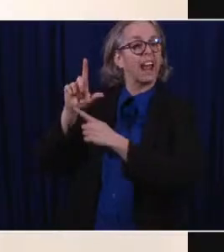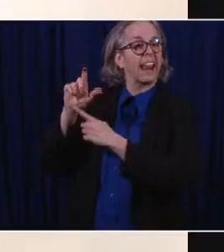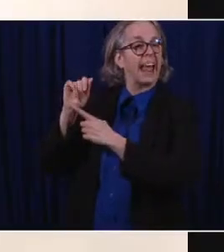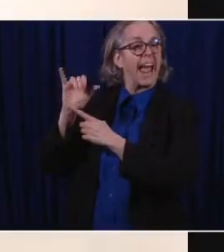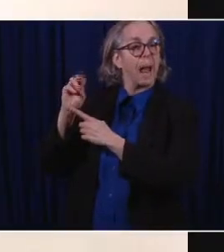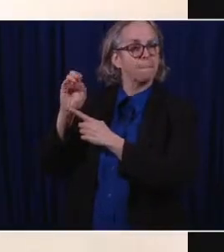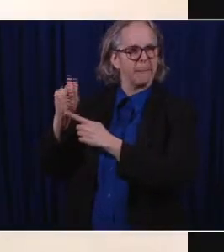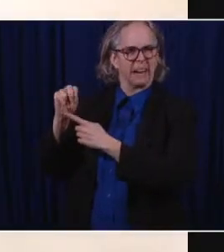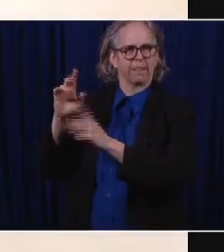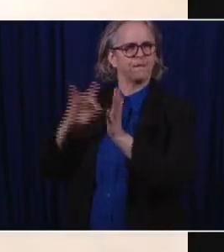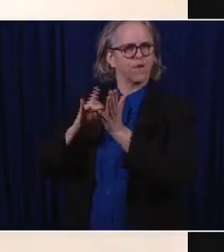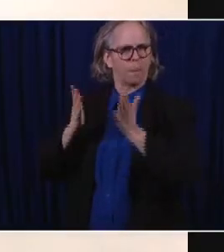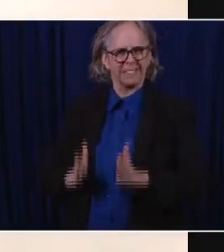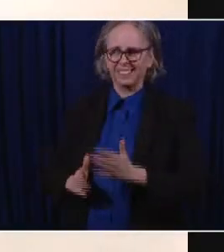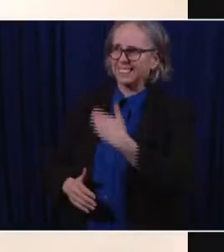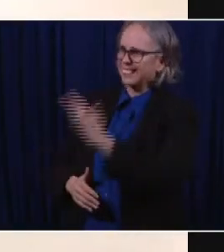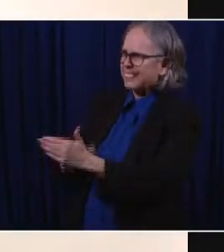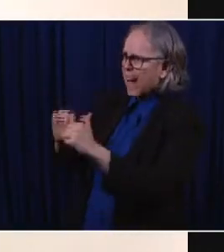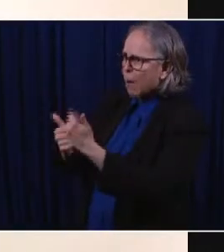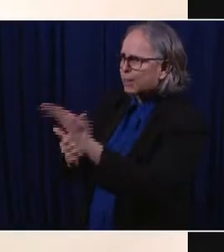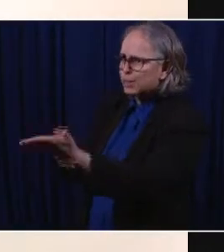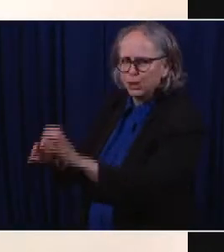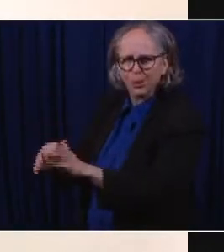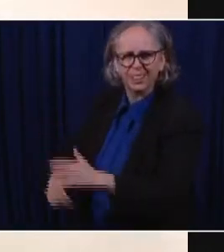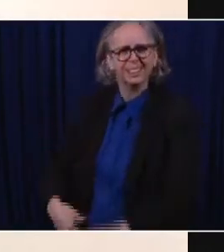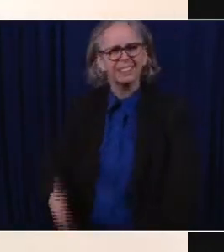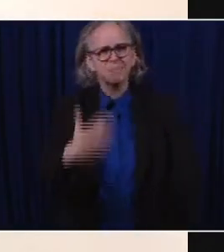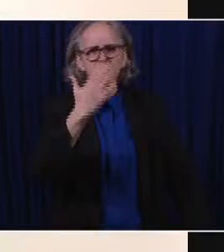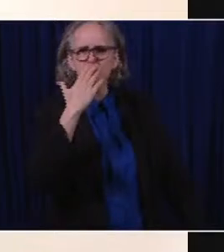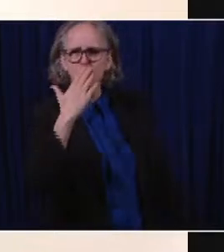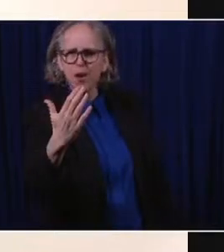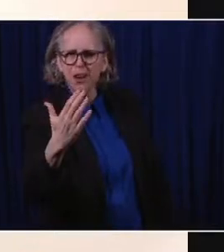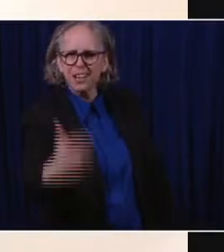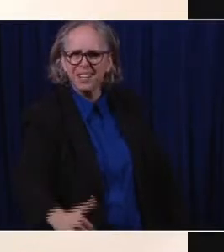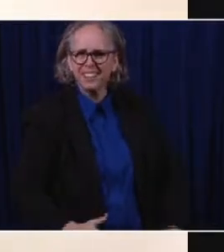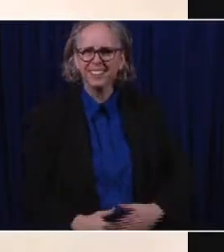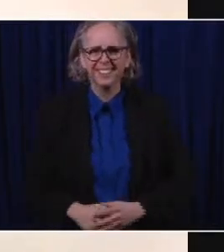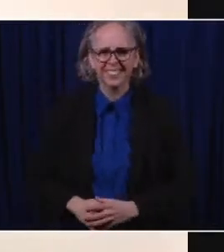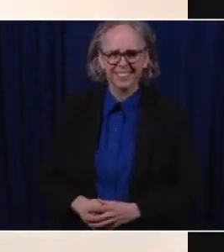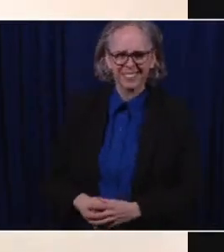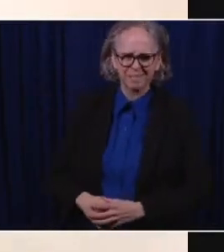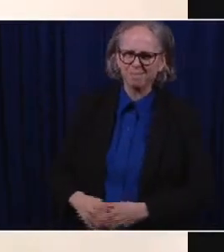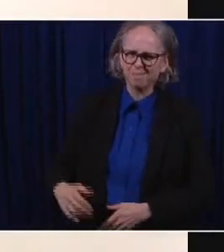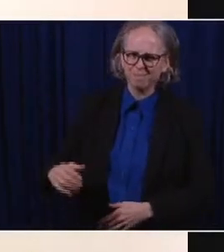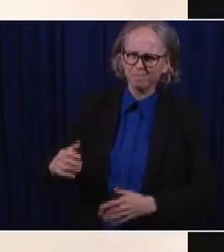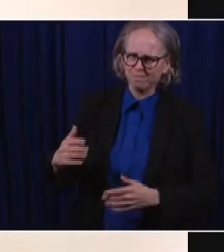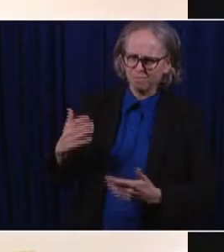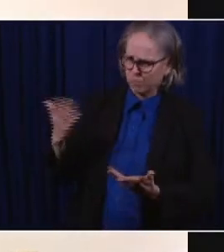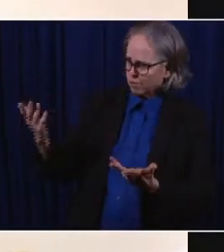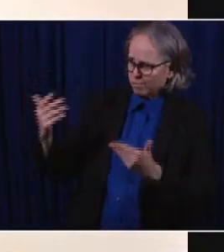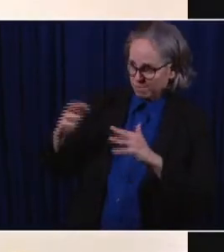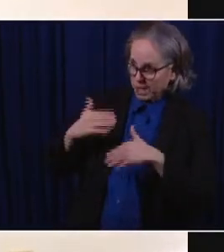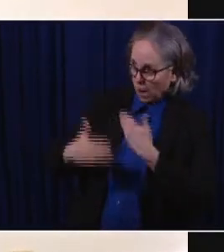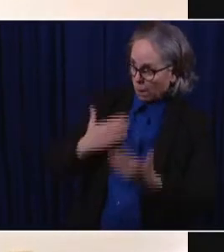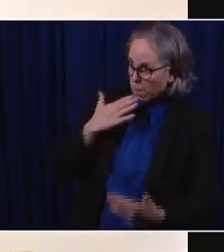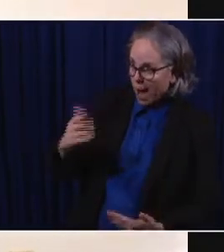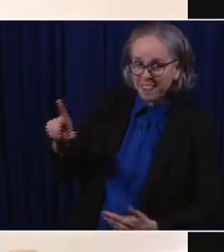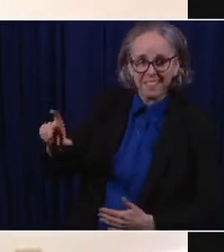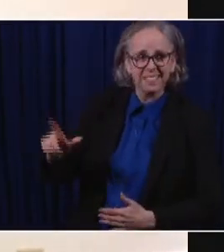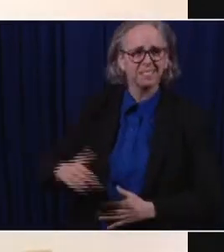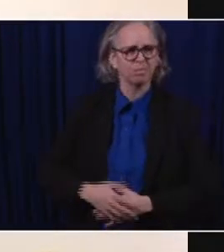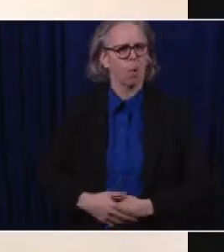doing well. How are you doing, Governor? Thank you very much. Everything going okay? Yeah, we're